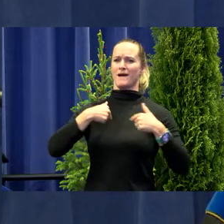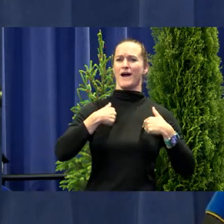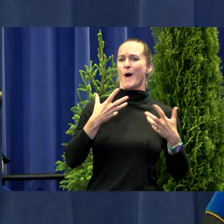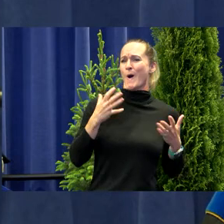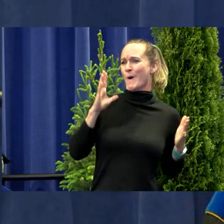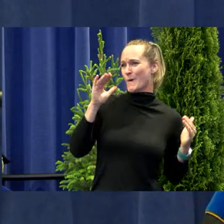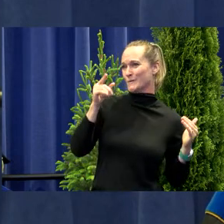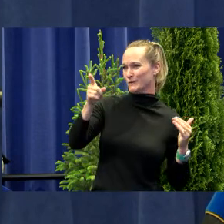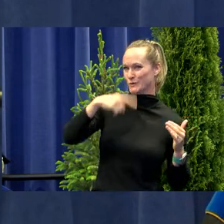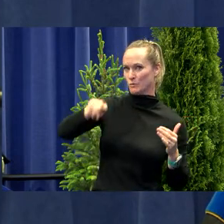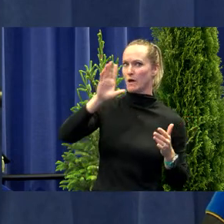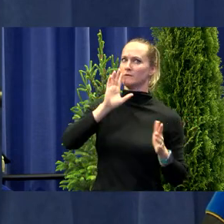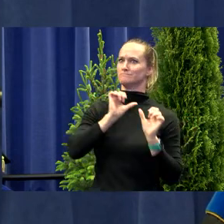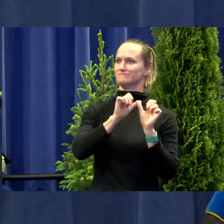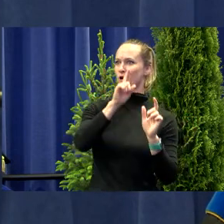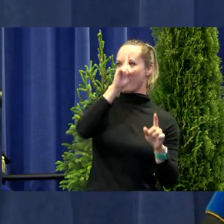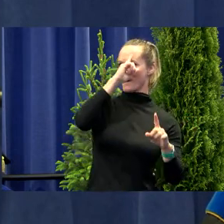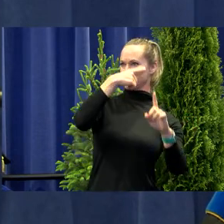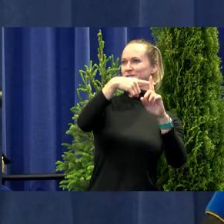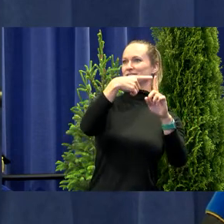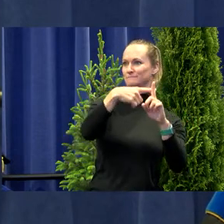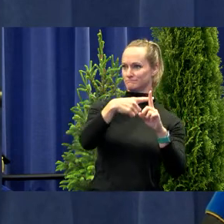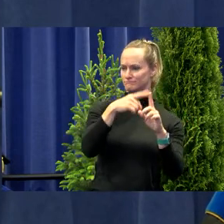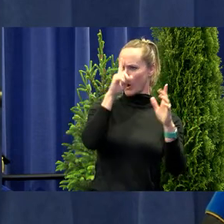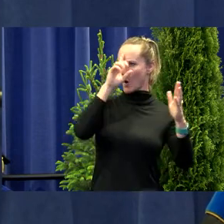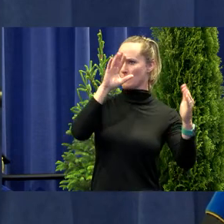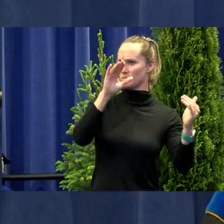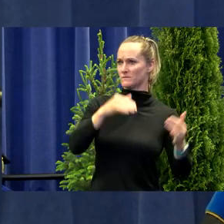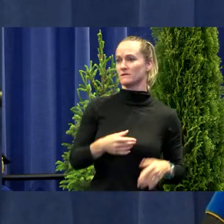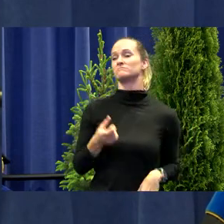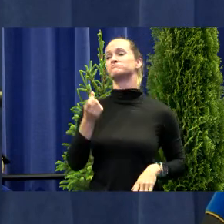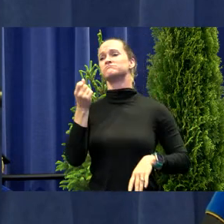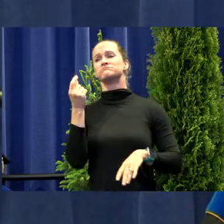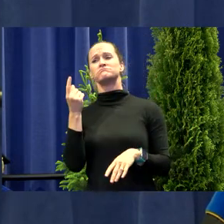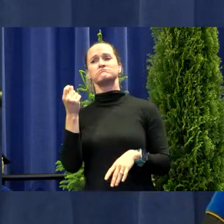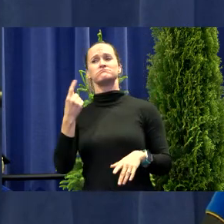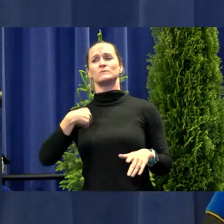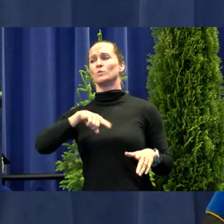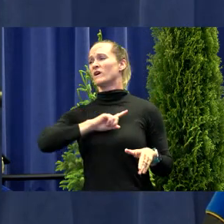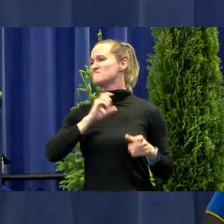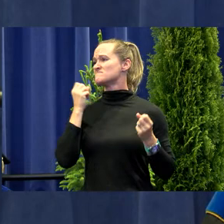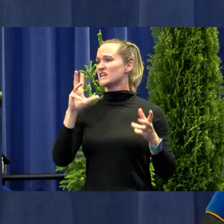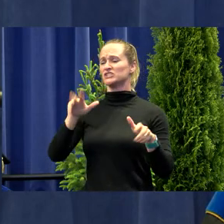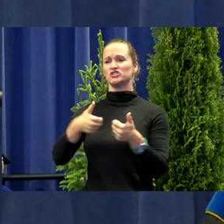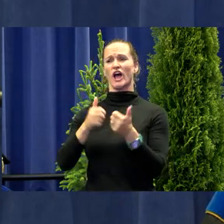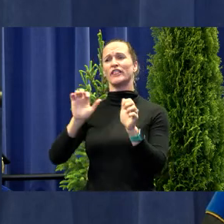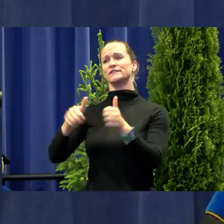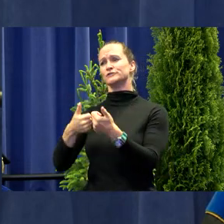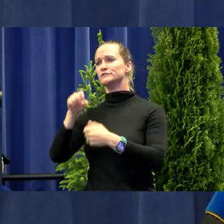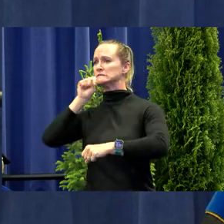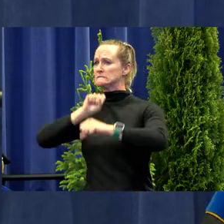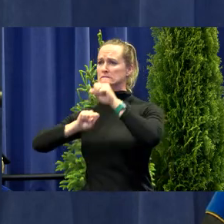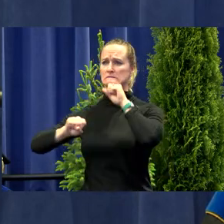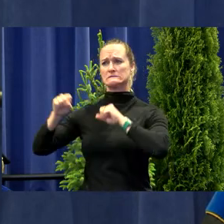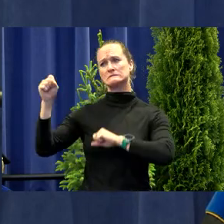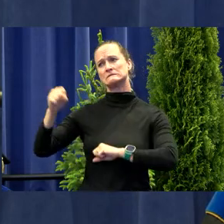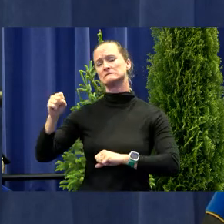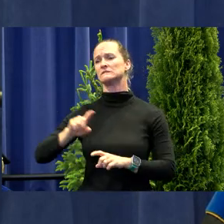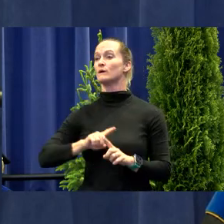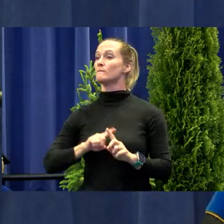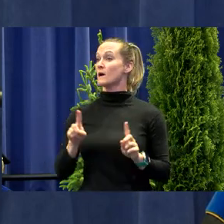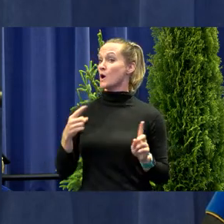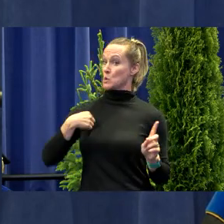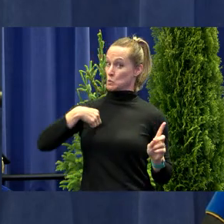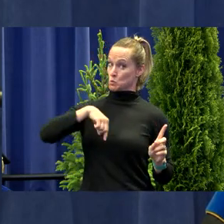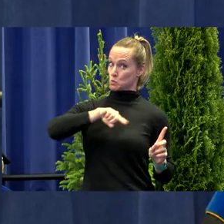hope. Of course, we face some serious challenges collectively, but it is also true that we are, on